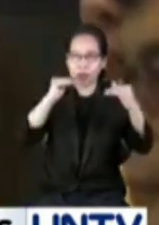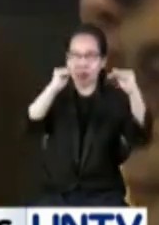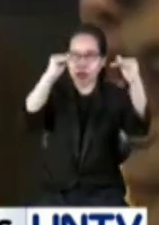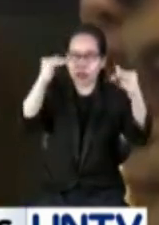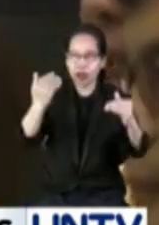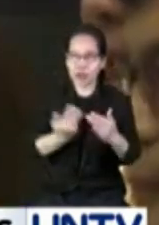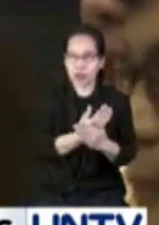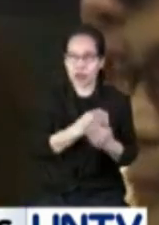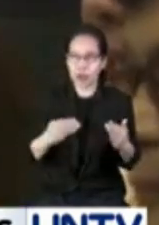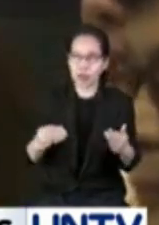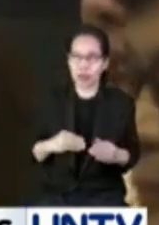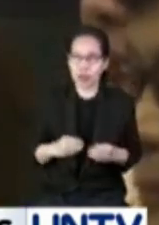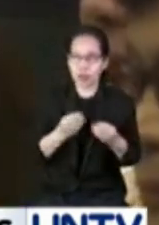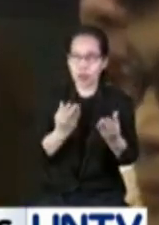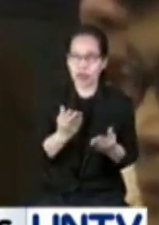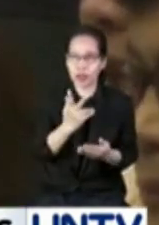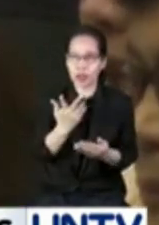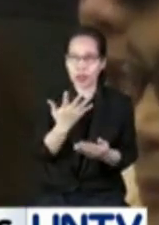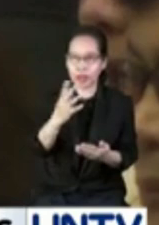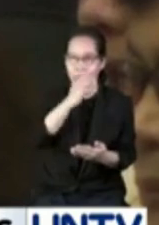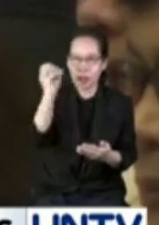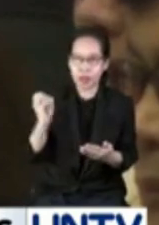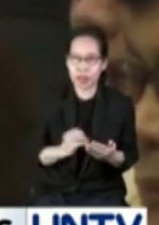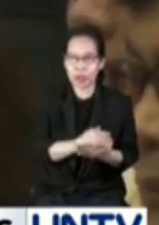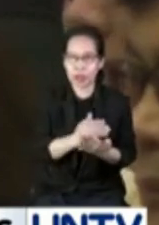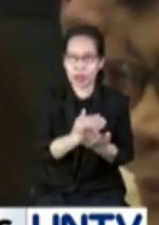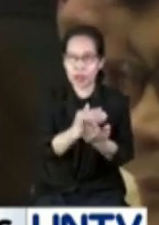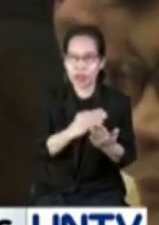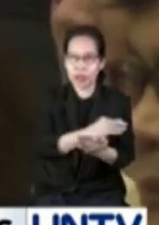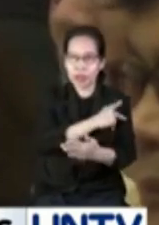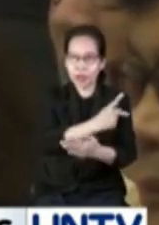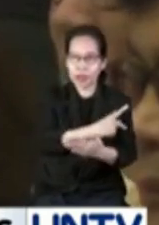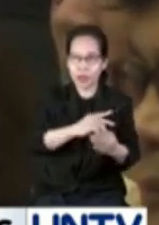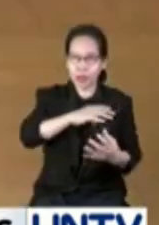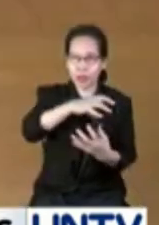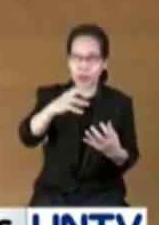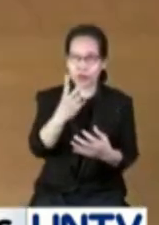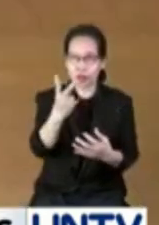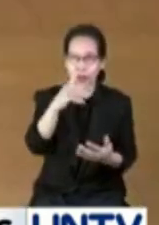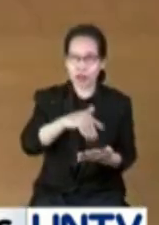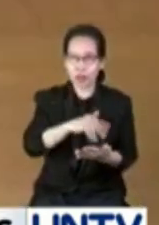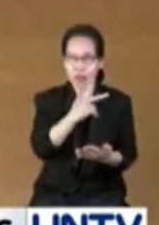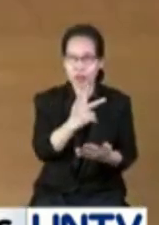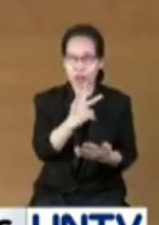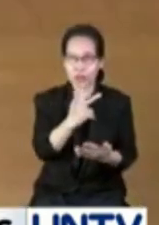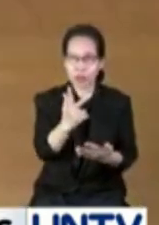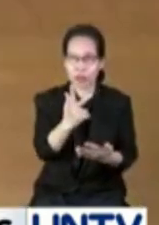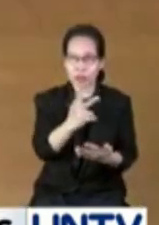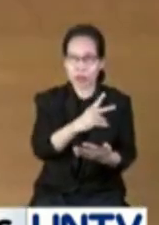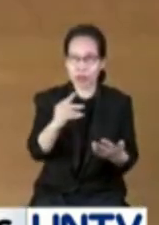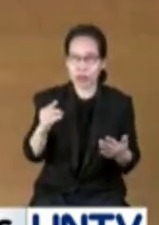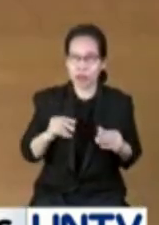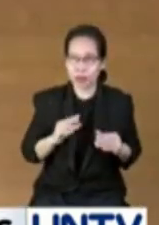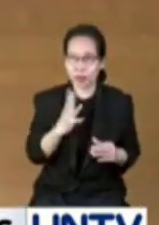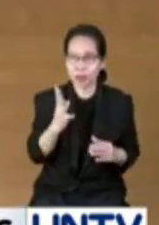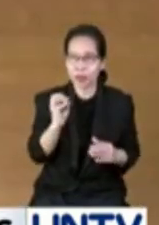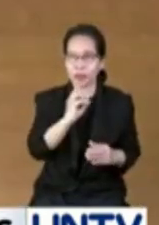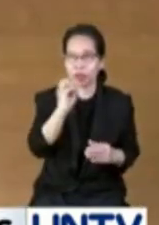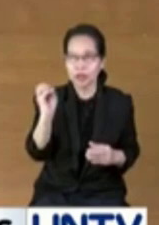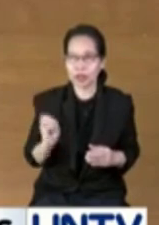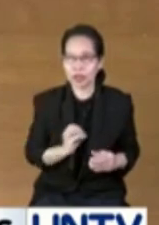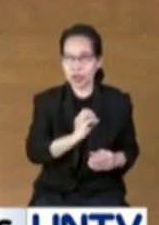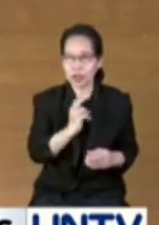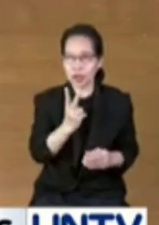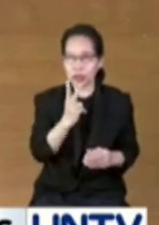provides a 35% share in the power mix by 2030, and then on to 50% by